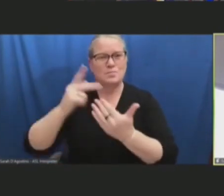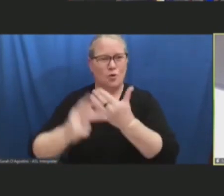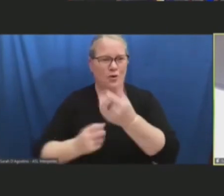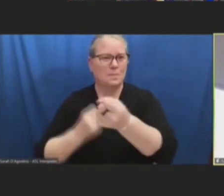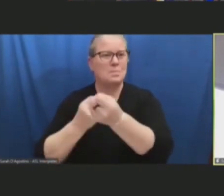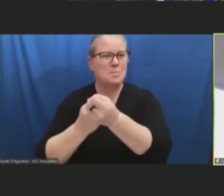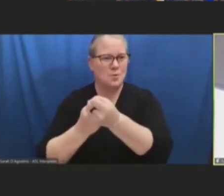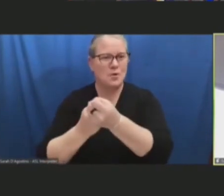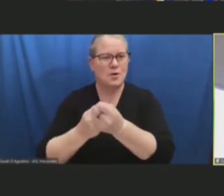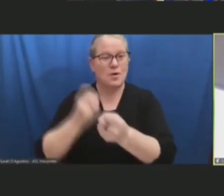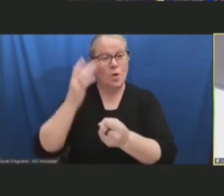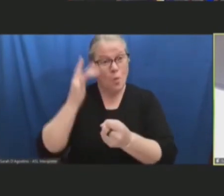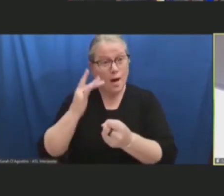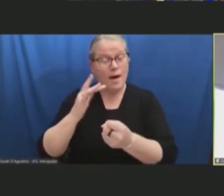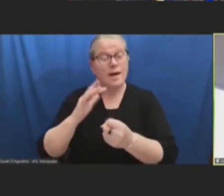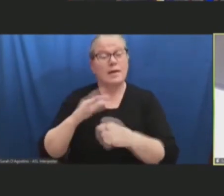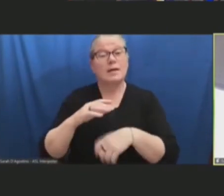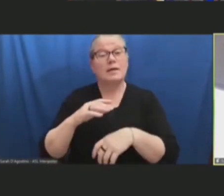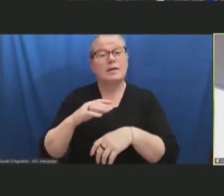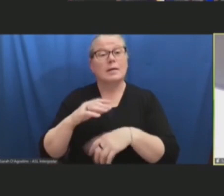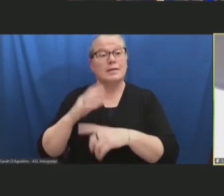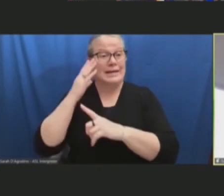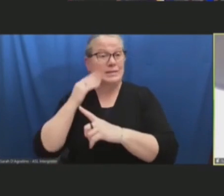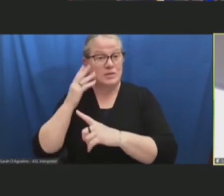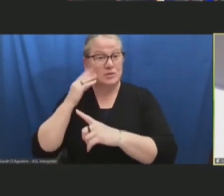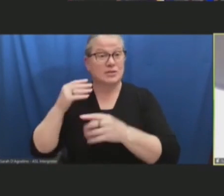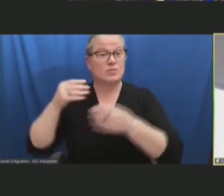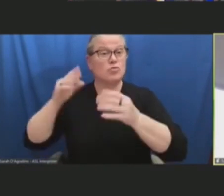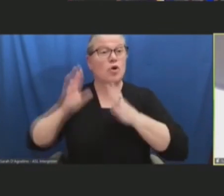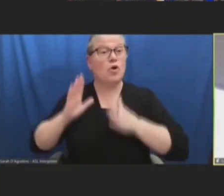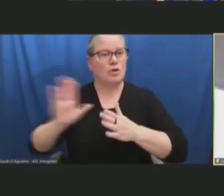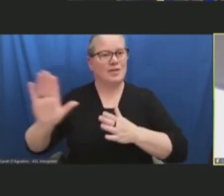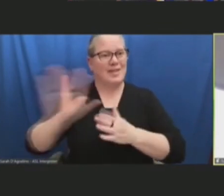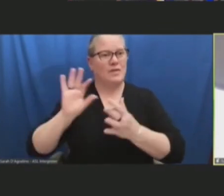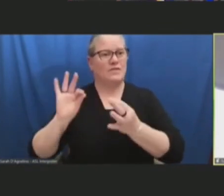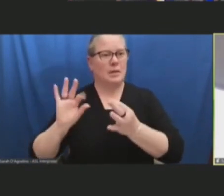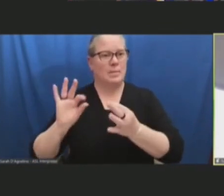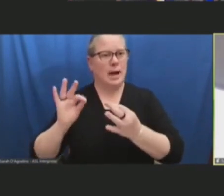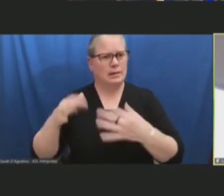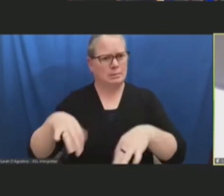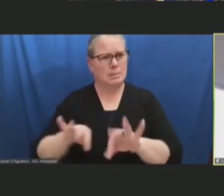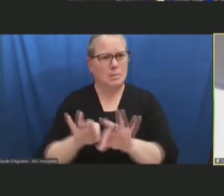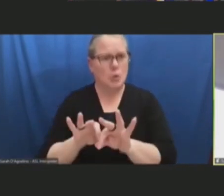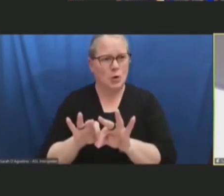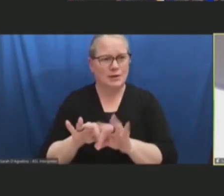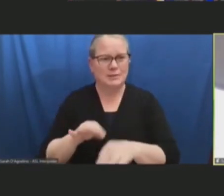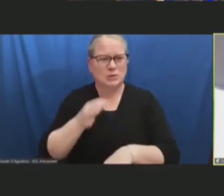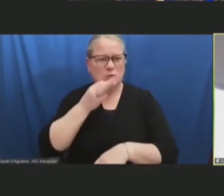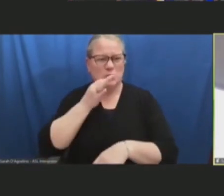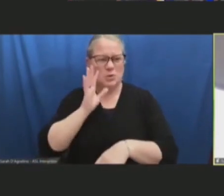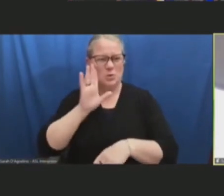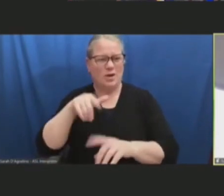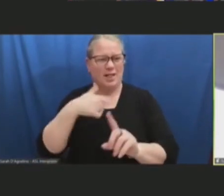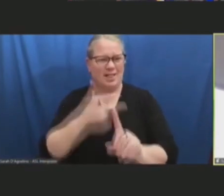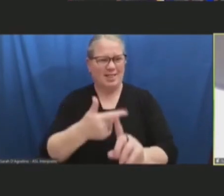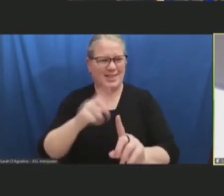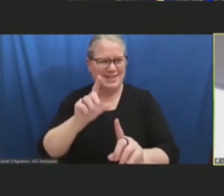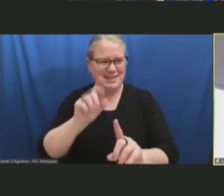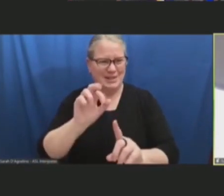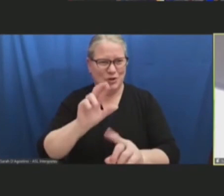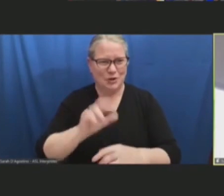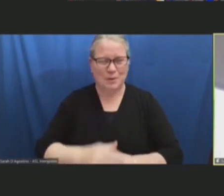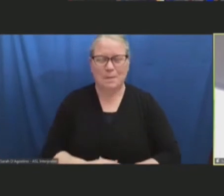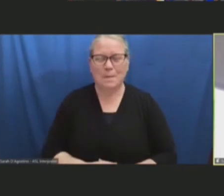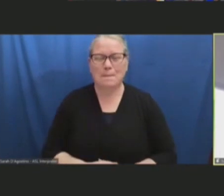we do value the feedback of the brokers that we currently partner with. You'll hear from him shortly. But to